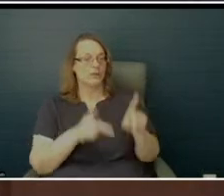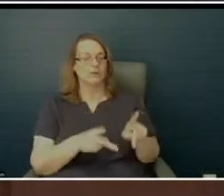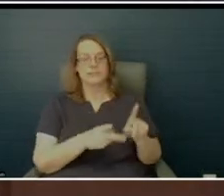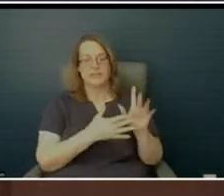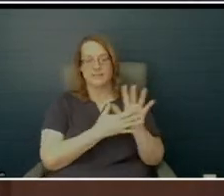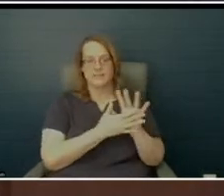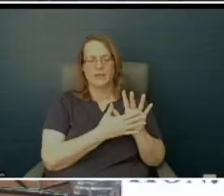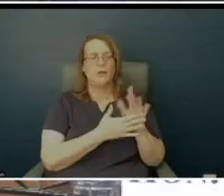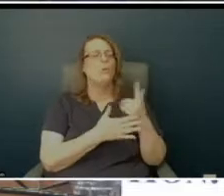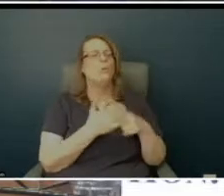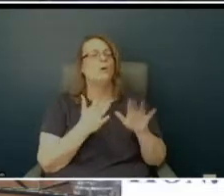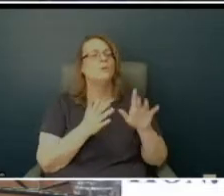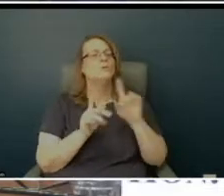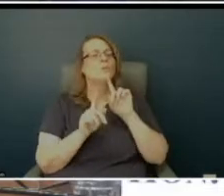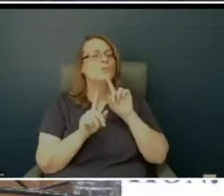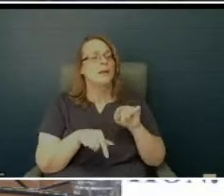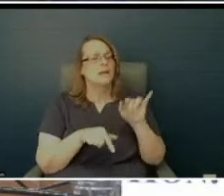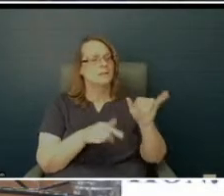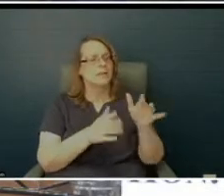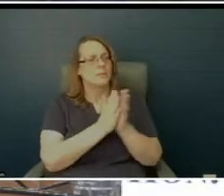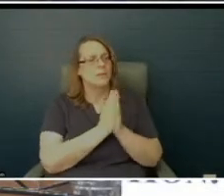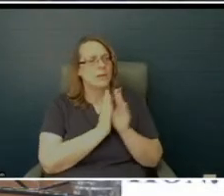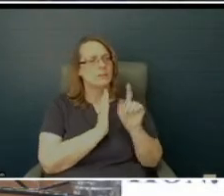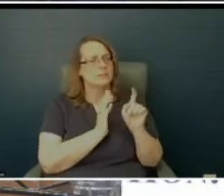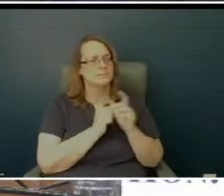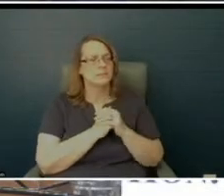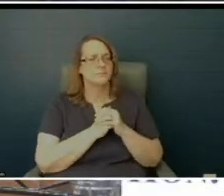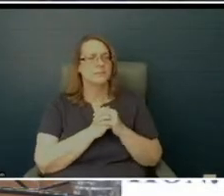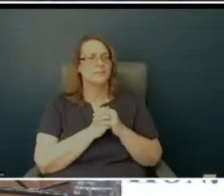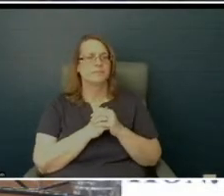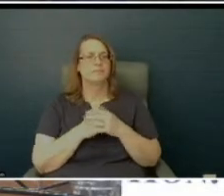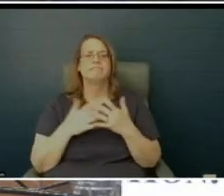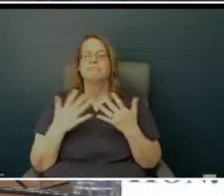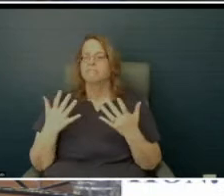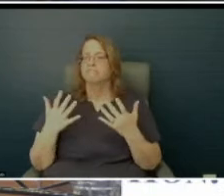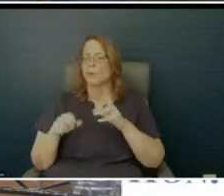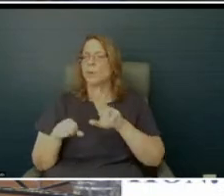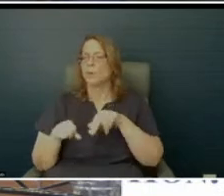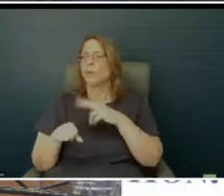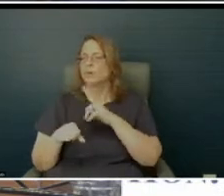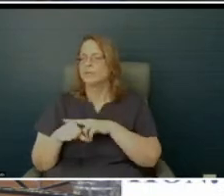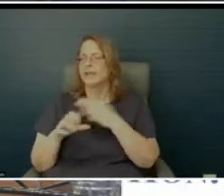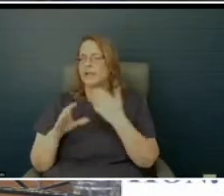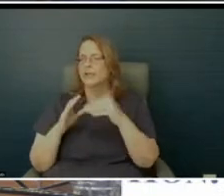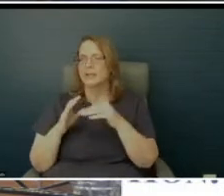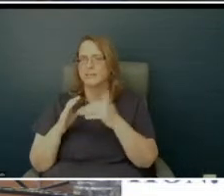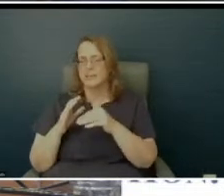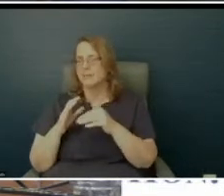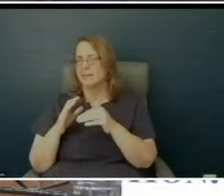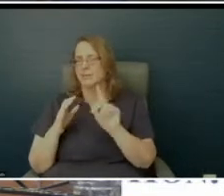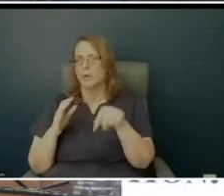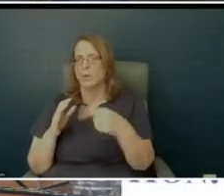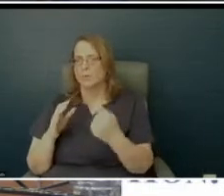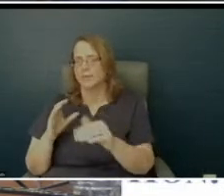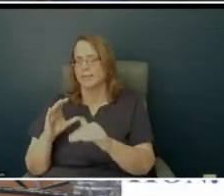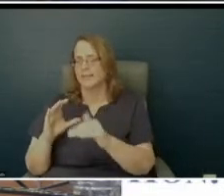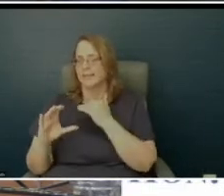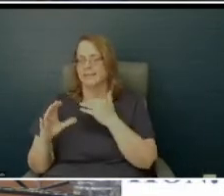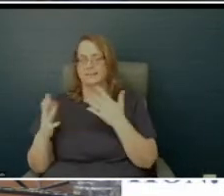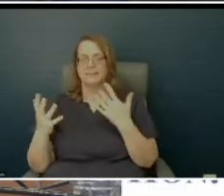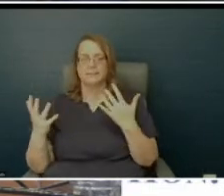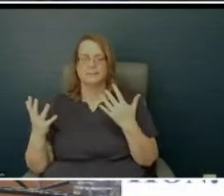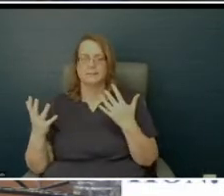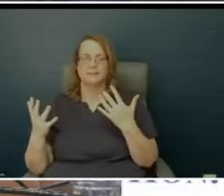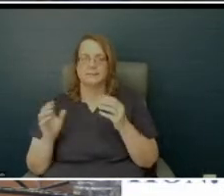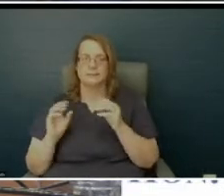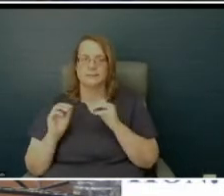request? So ordinarily, I'd get an email like this and there was no phone call. It would just come over the transom. But this